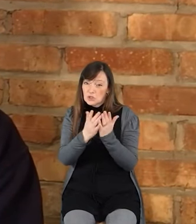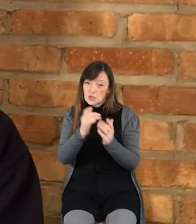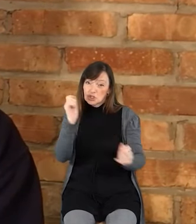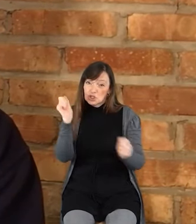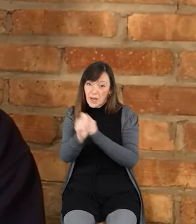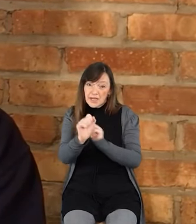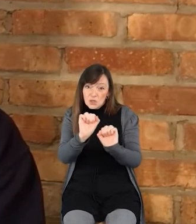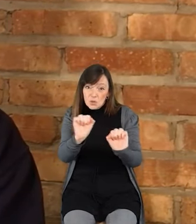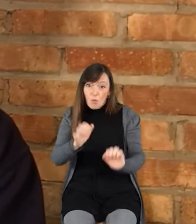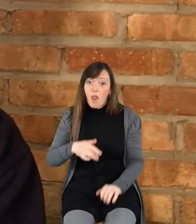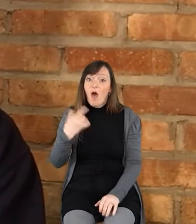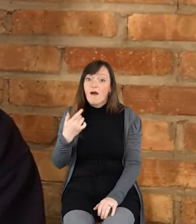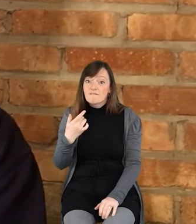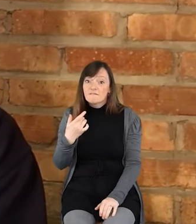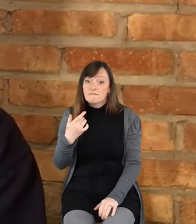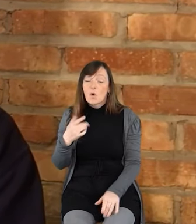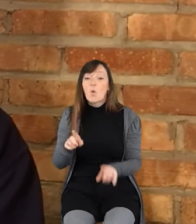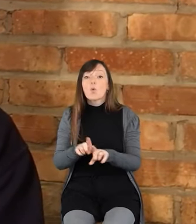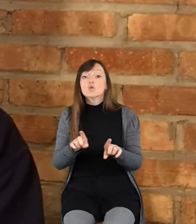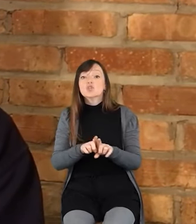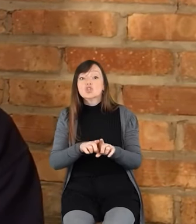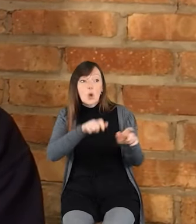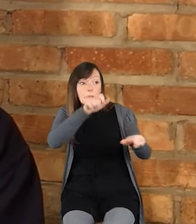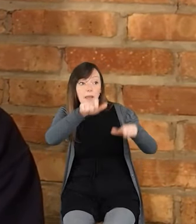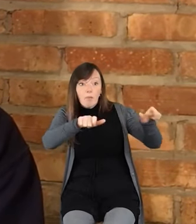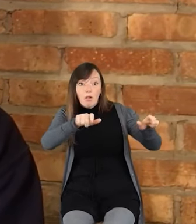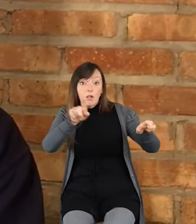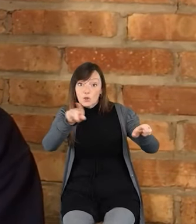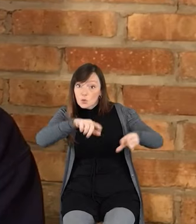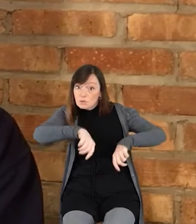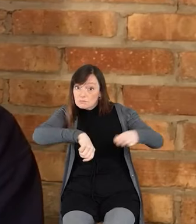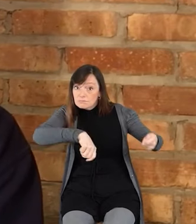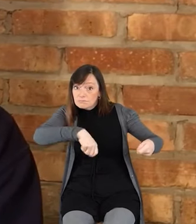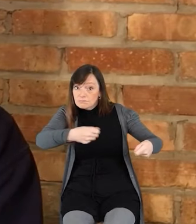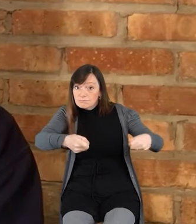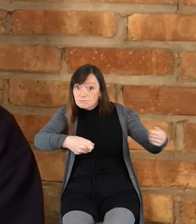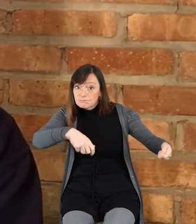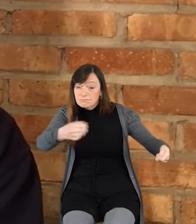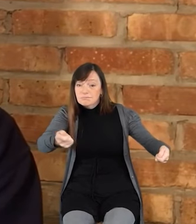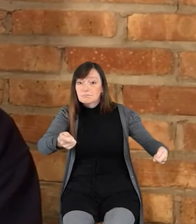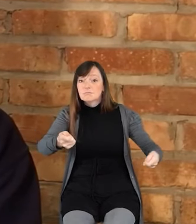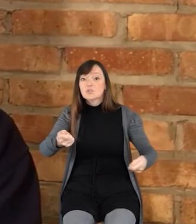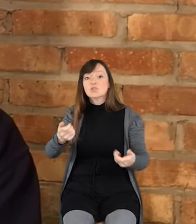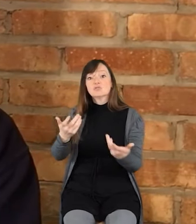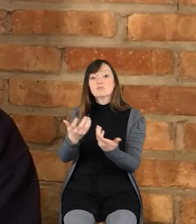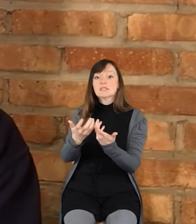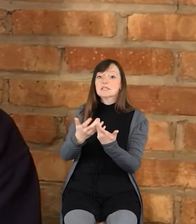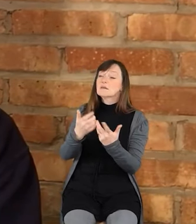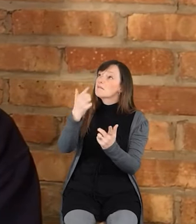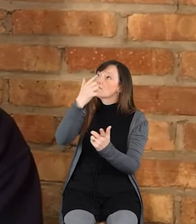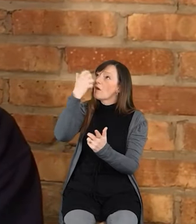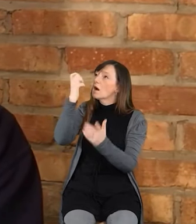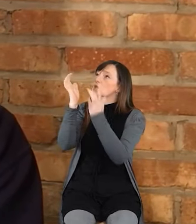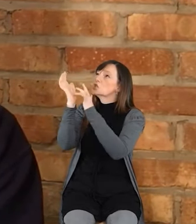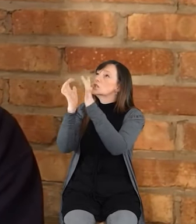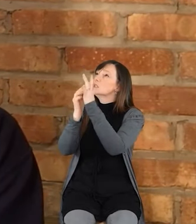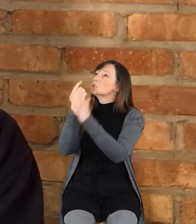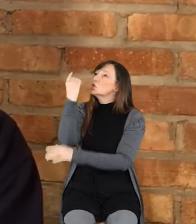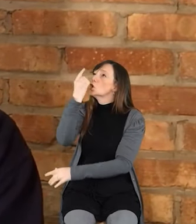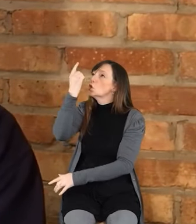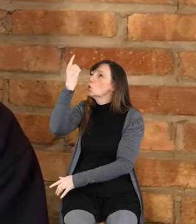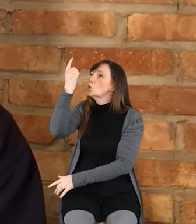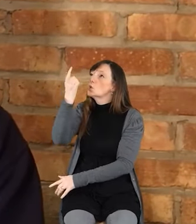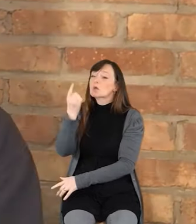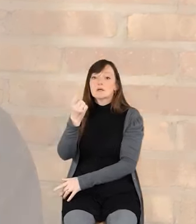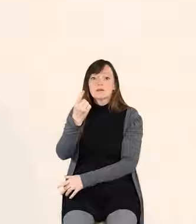your life and the lives of those that you pass it on to. So get to know who Jesus is and